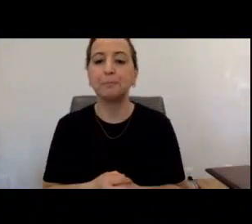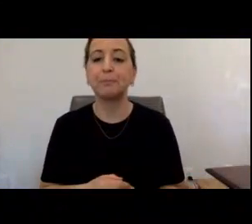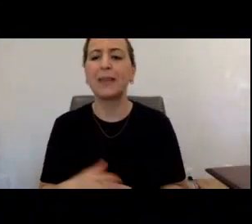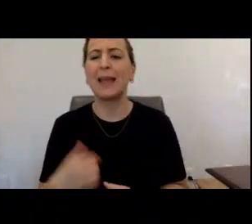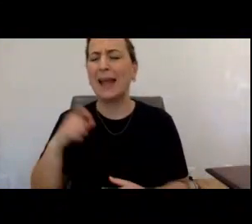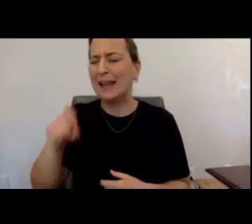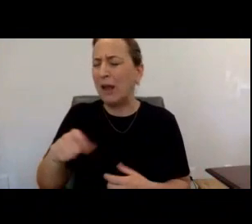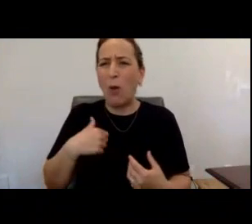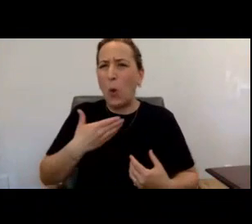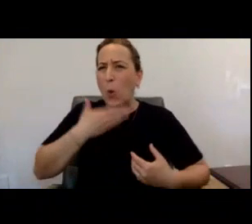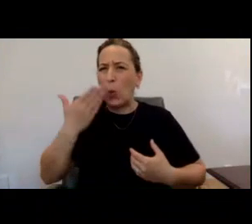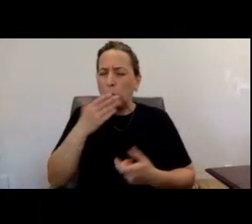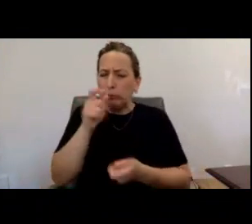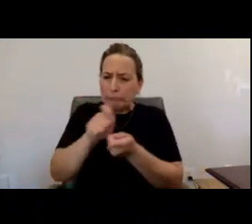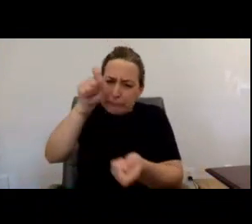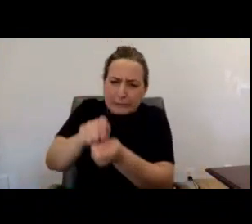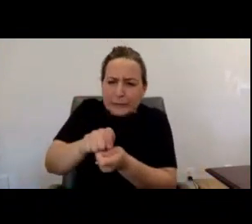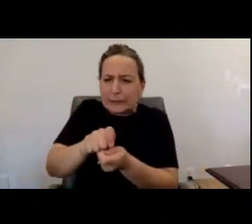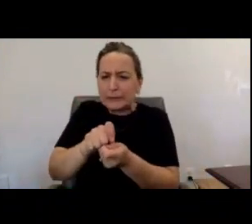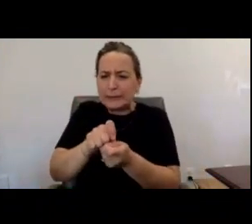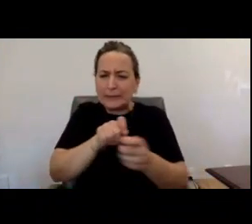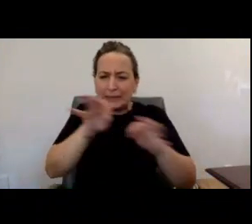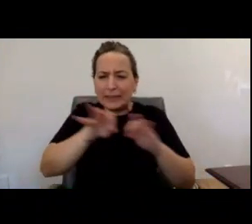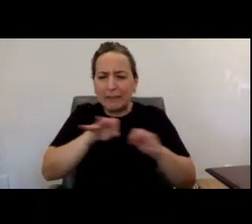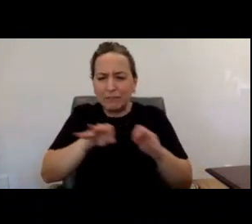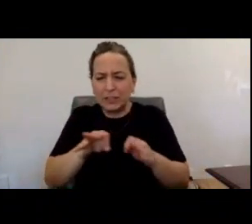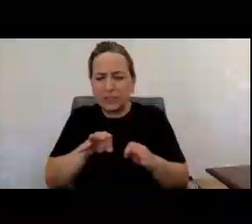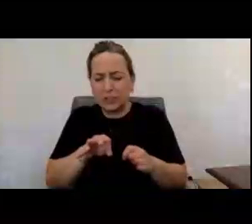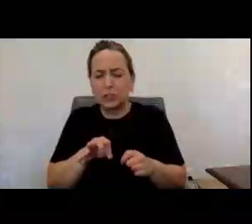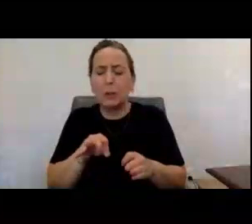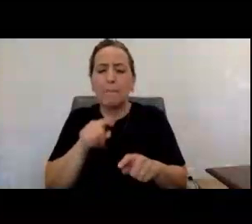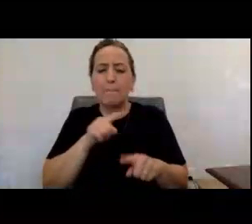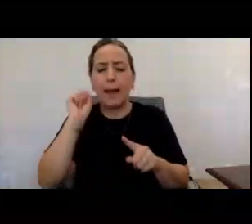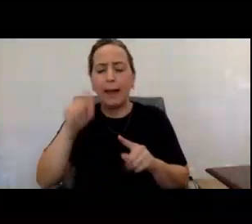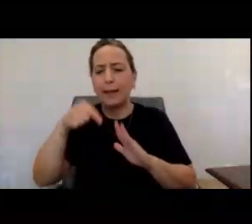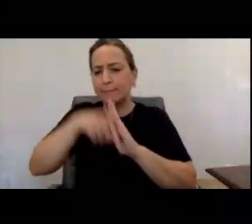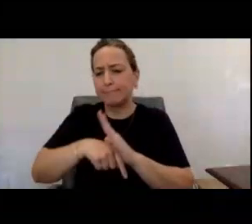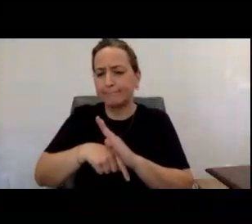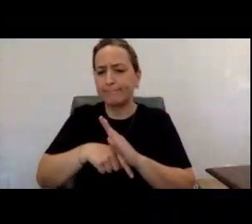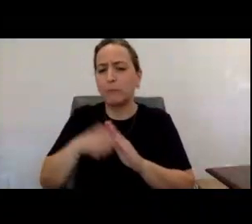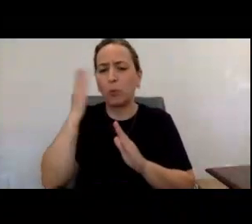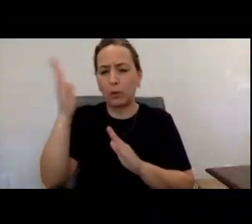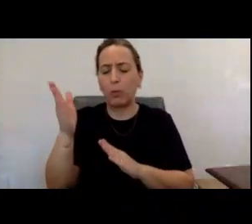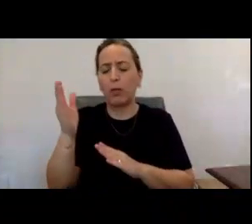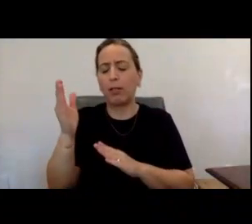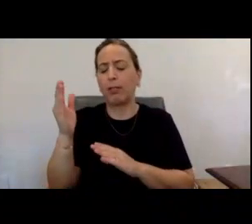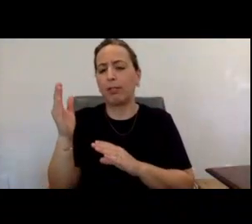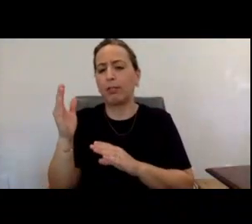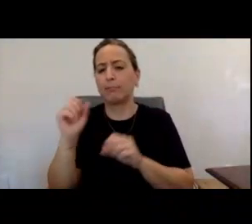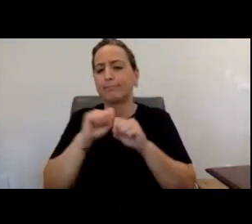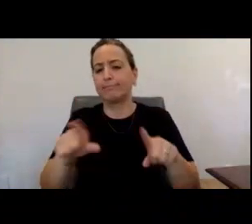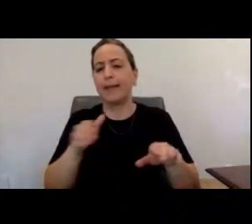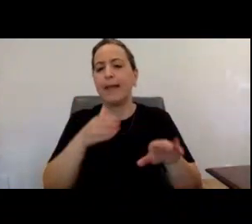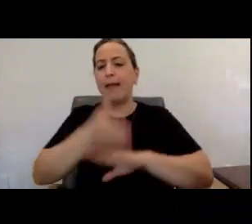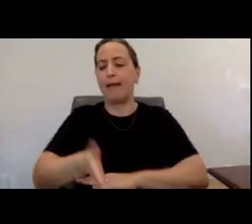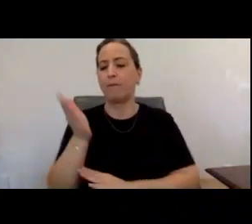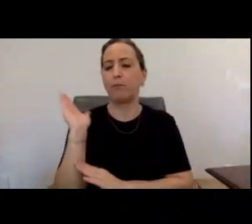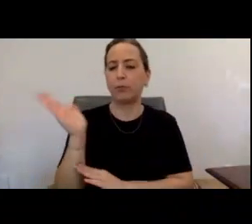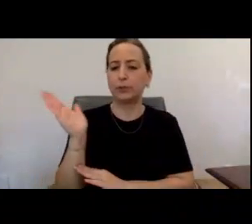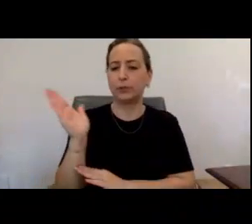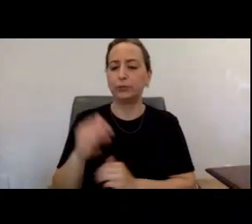you. I don't have precise wording at present, but I can look into that and see if I can get that to you after the presentation is